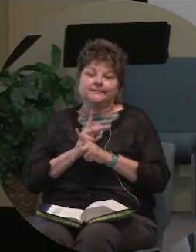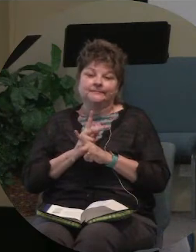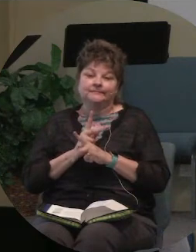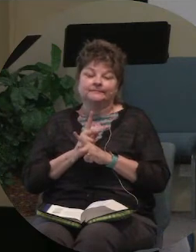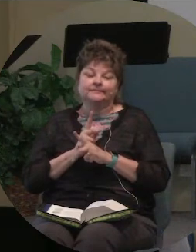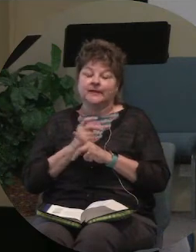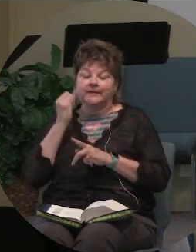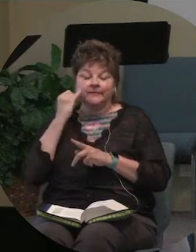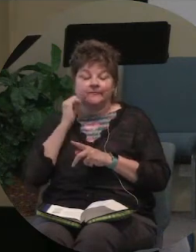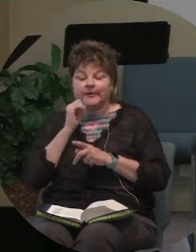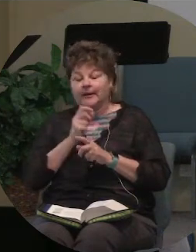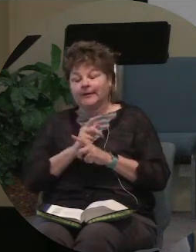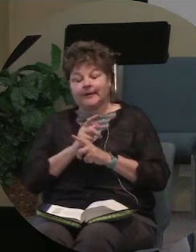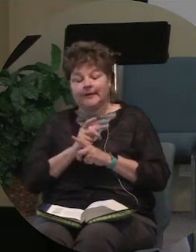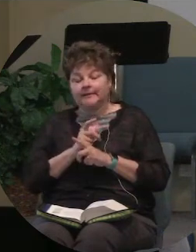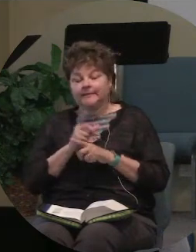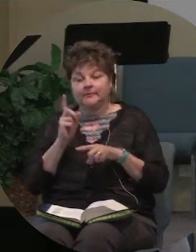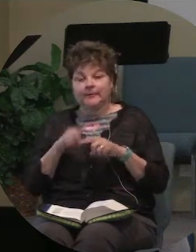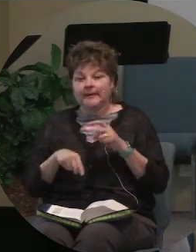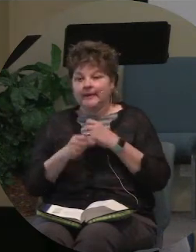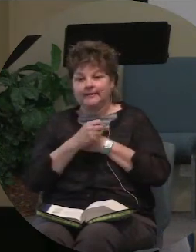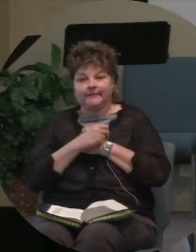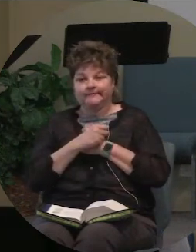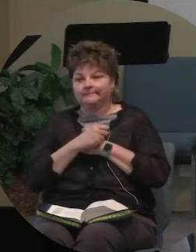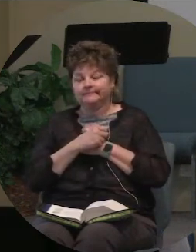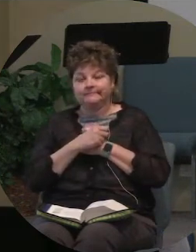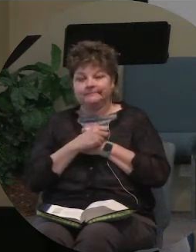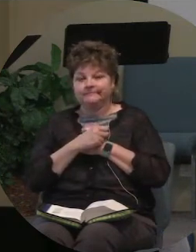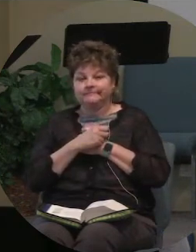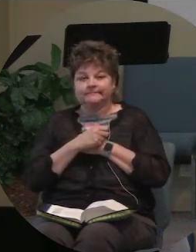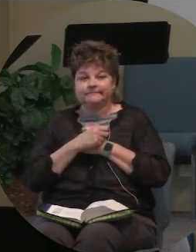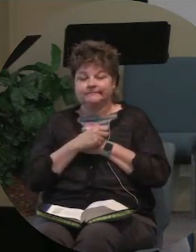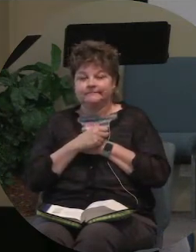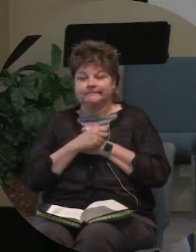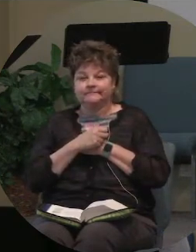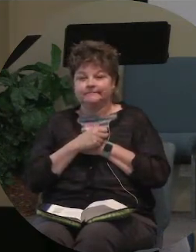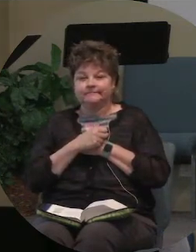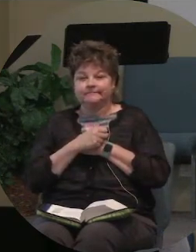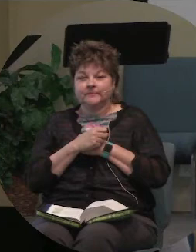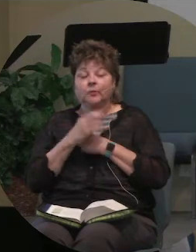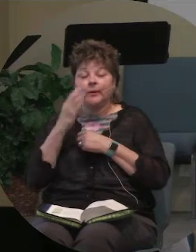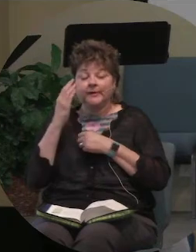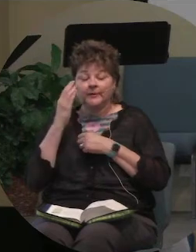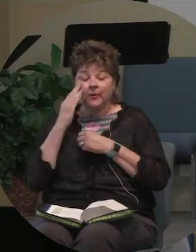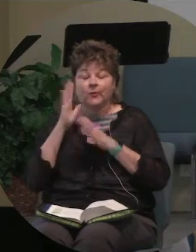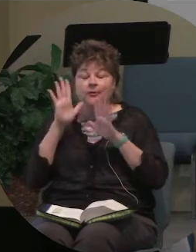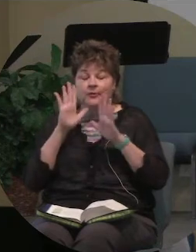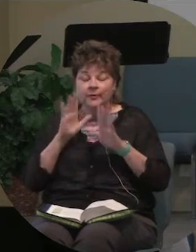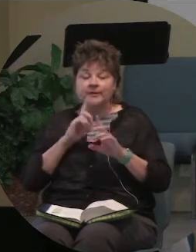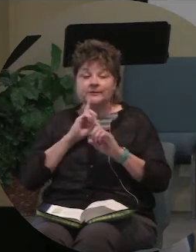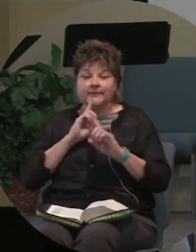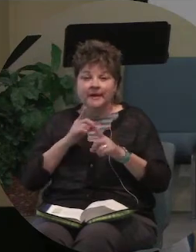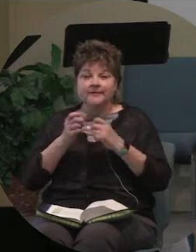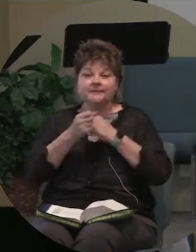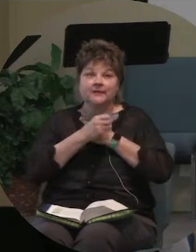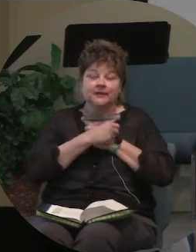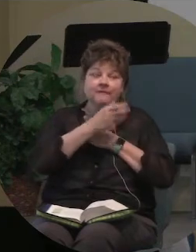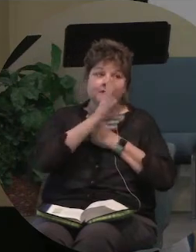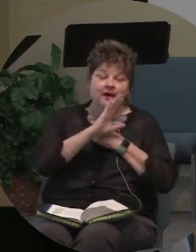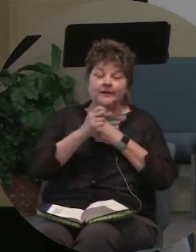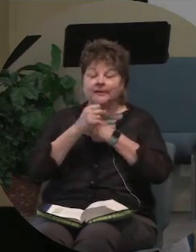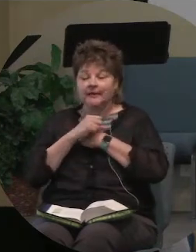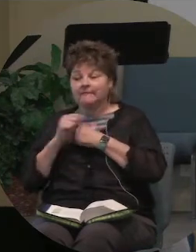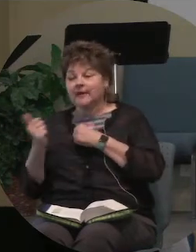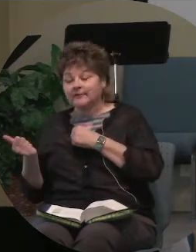see, if we're not kind, then we really can't love. And we know the greatest commandment is to love God and to love others. And